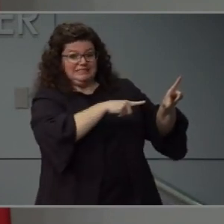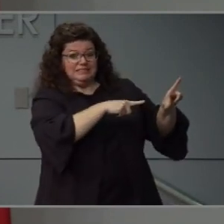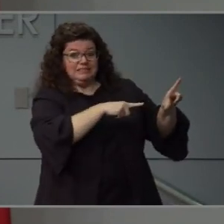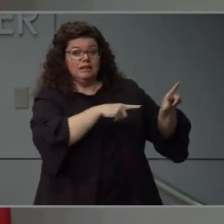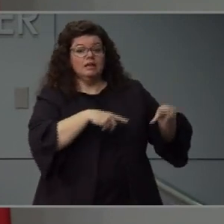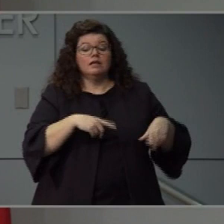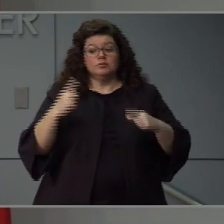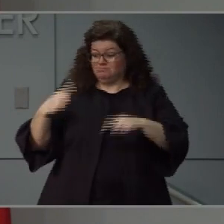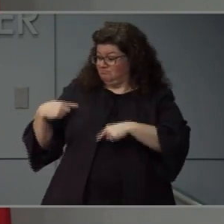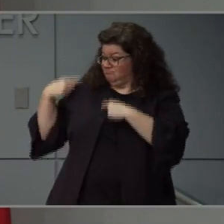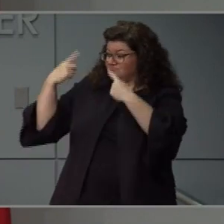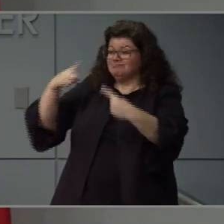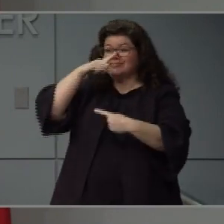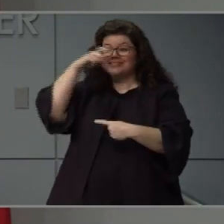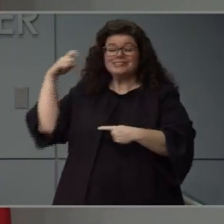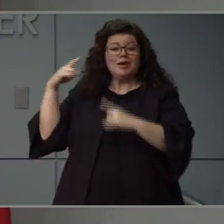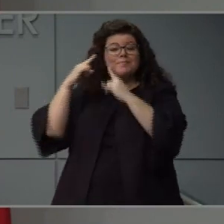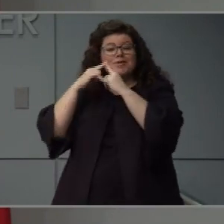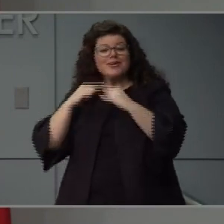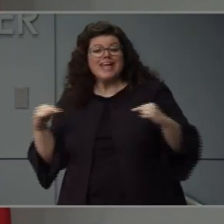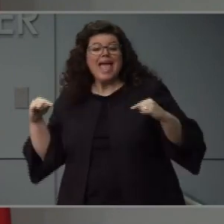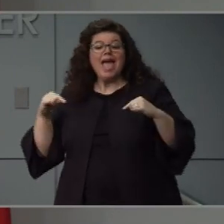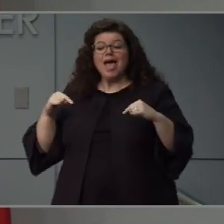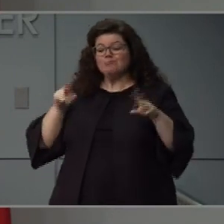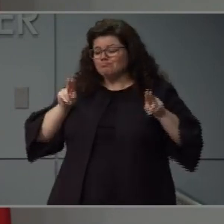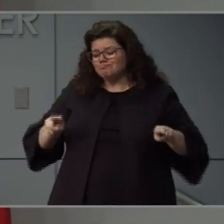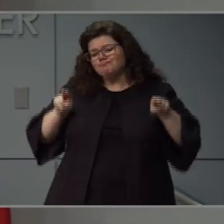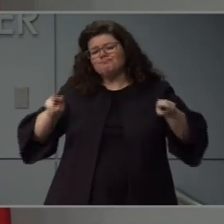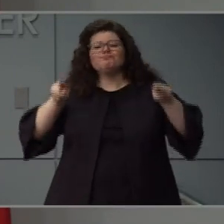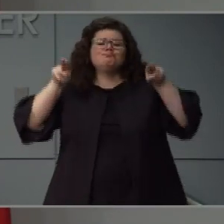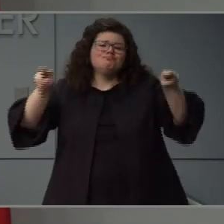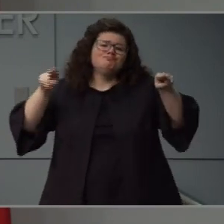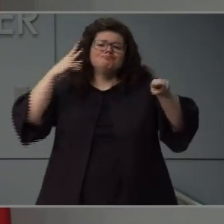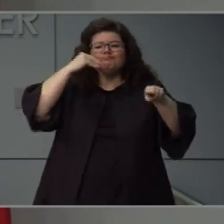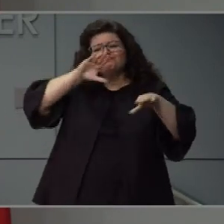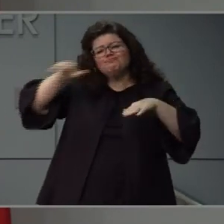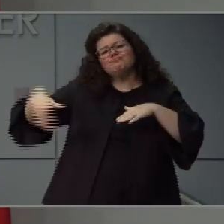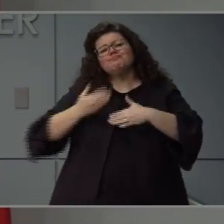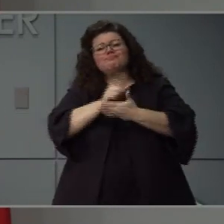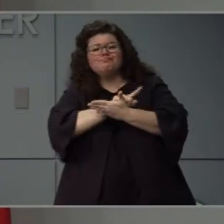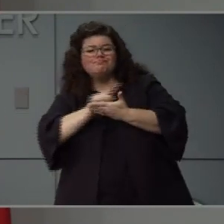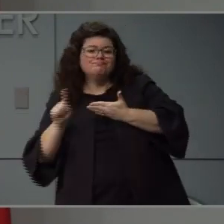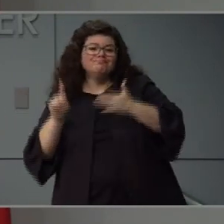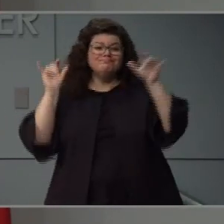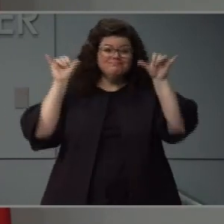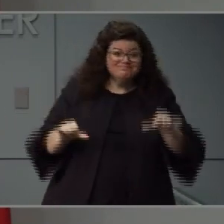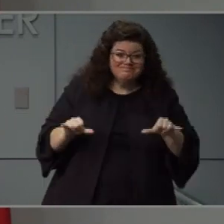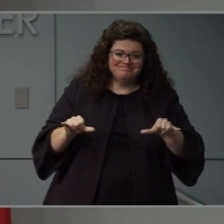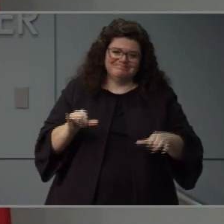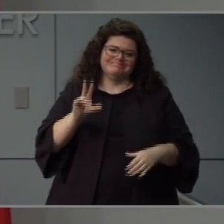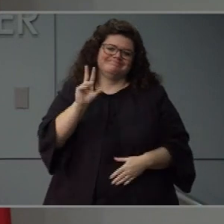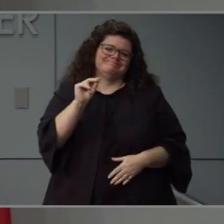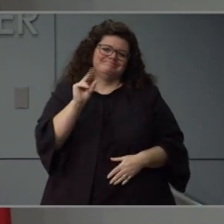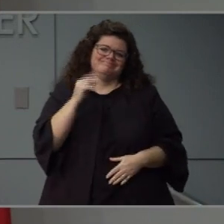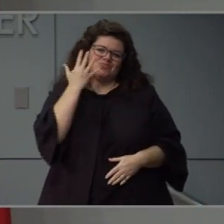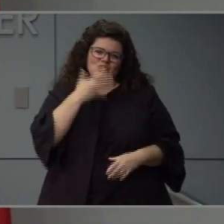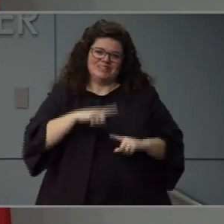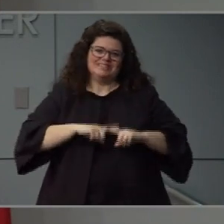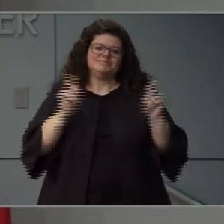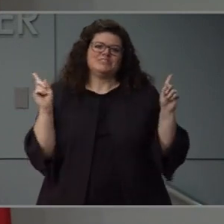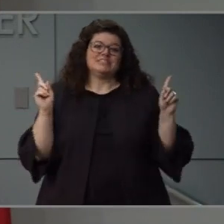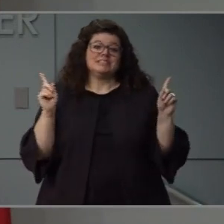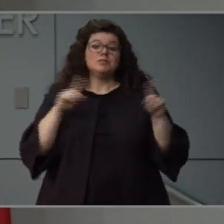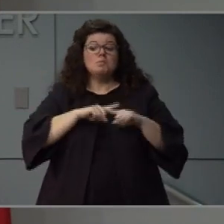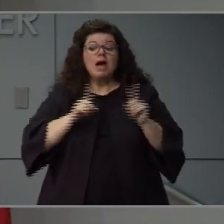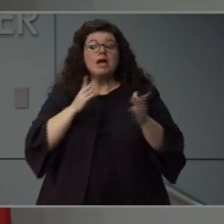that folks may have remembered as of last summer, but in phase 2, there is an opportunity for overnight camps